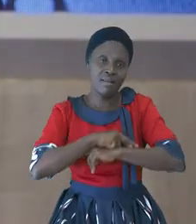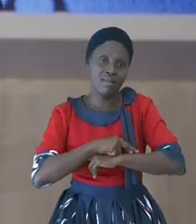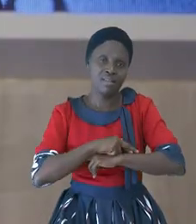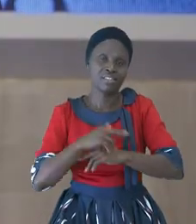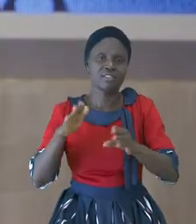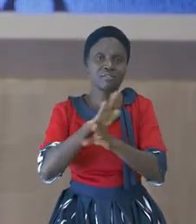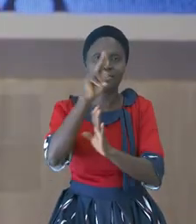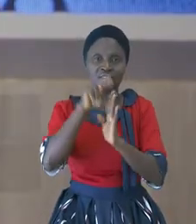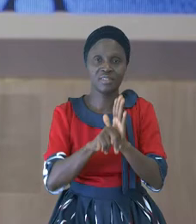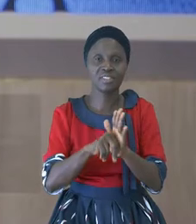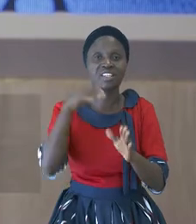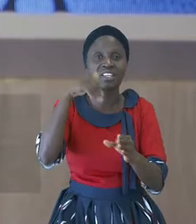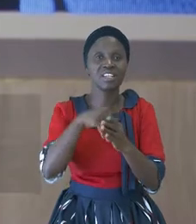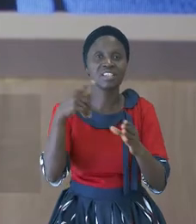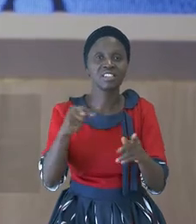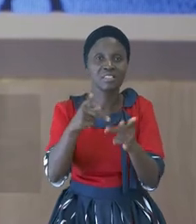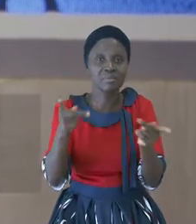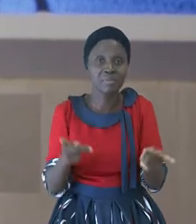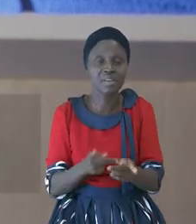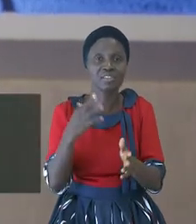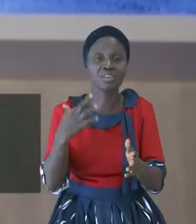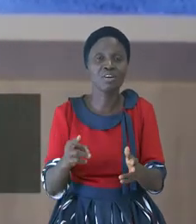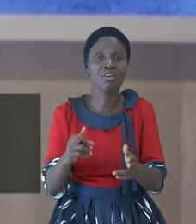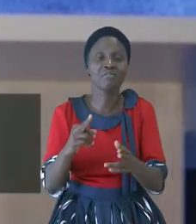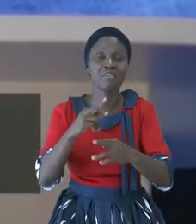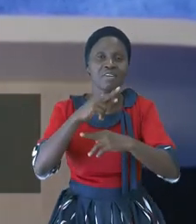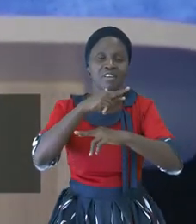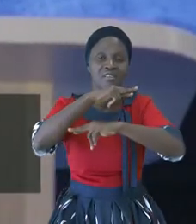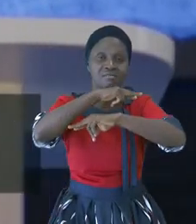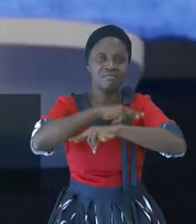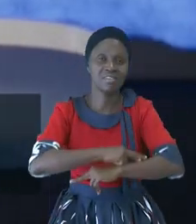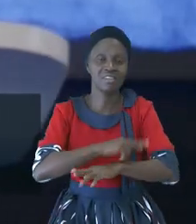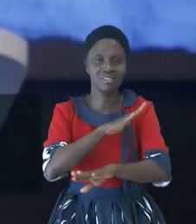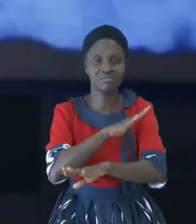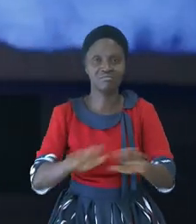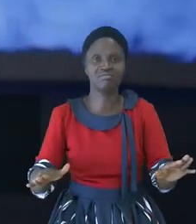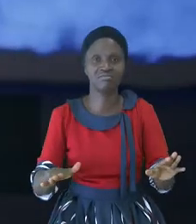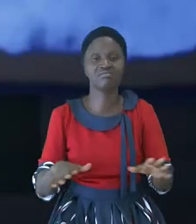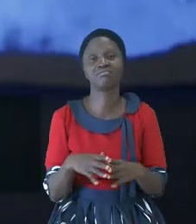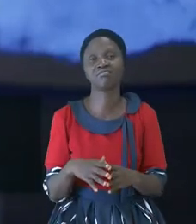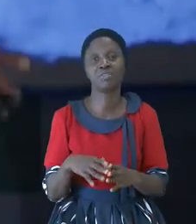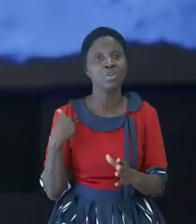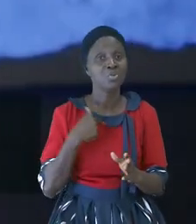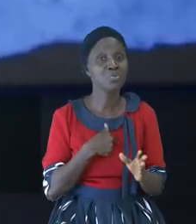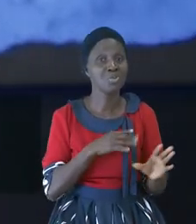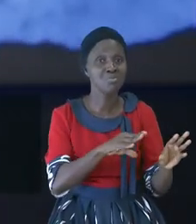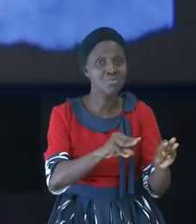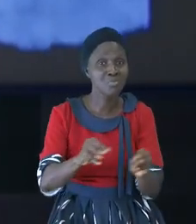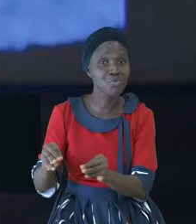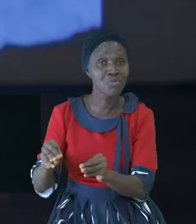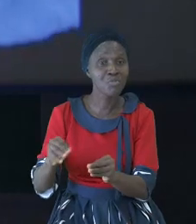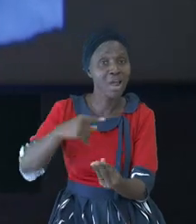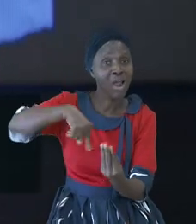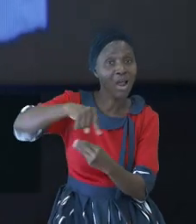places of restlessness. We go around in different parts of the world and we experience,